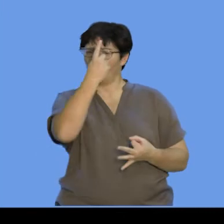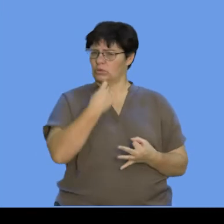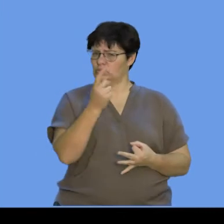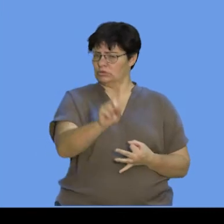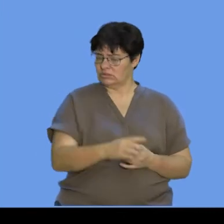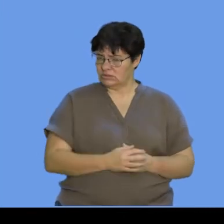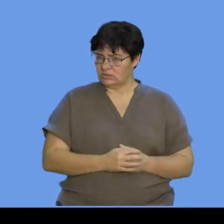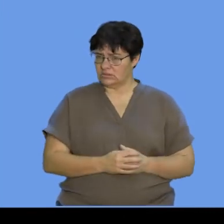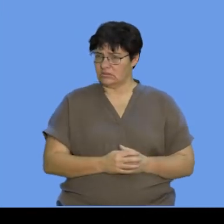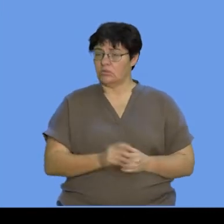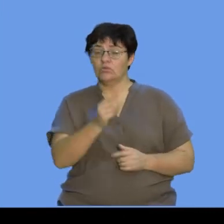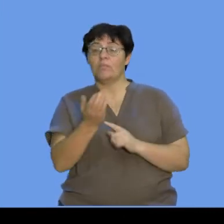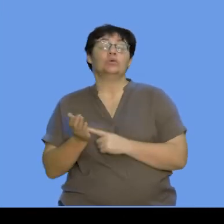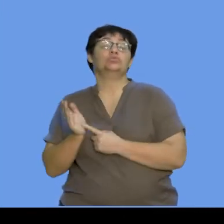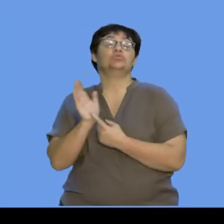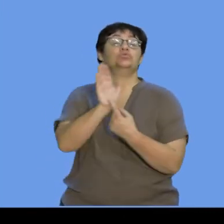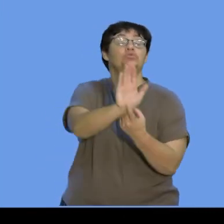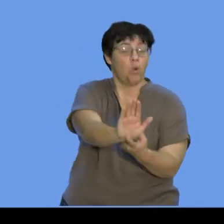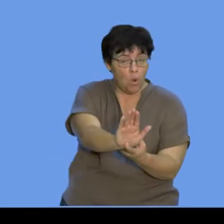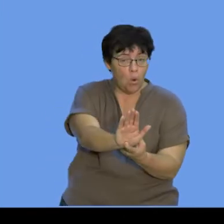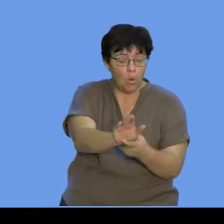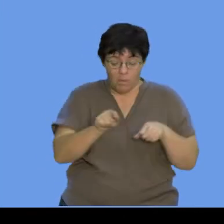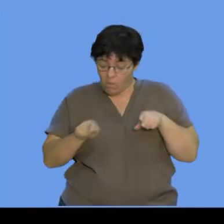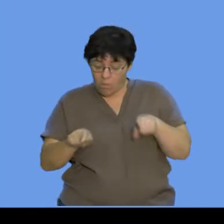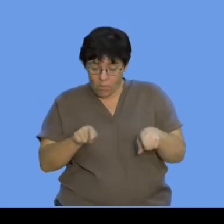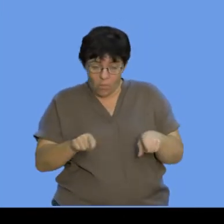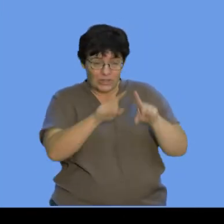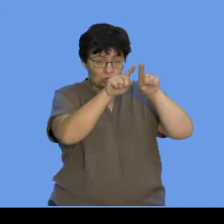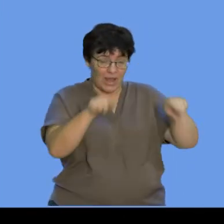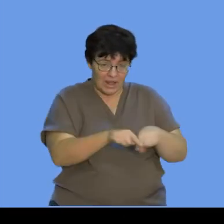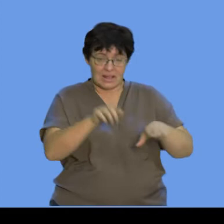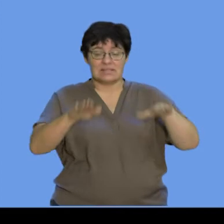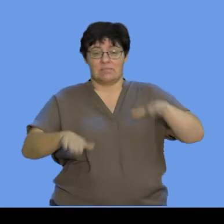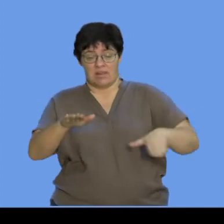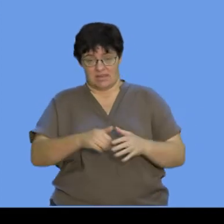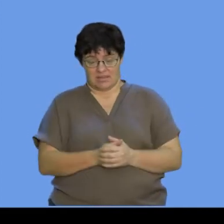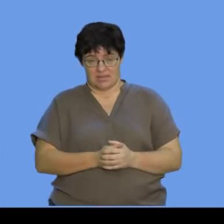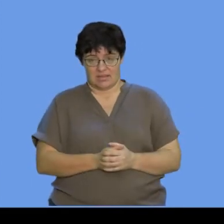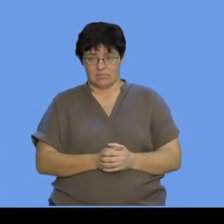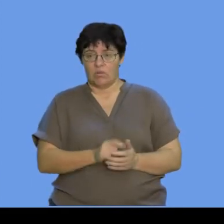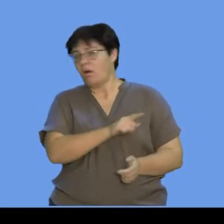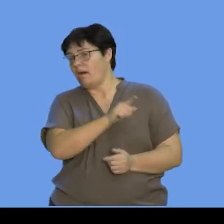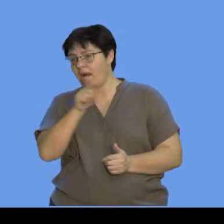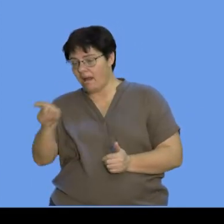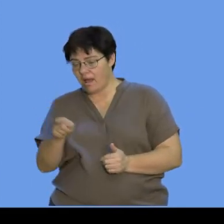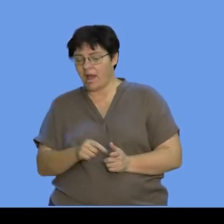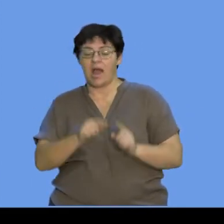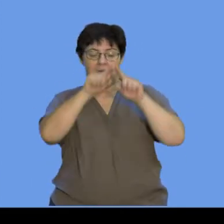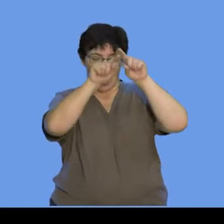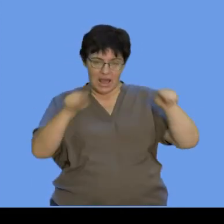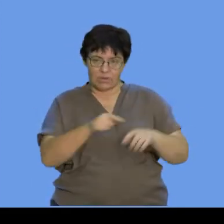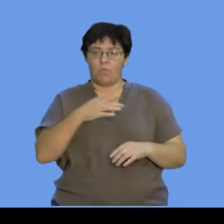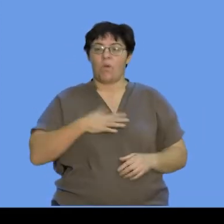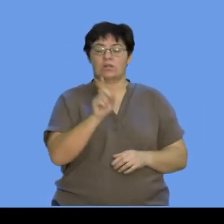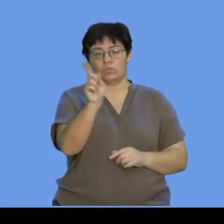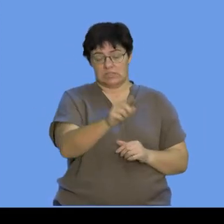do? Show that the two triangles are similar, right? I said always go to the diagram, highlight